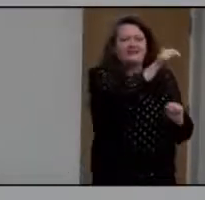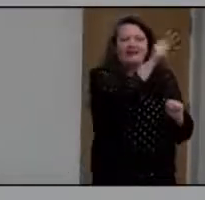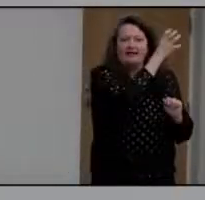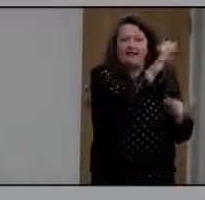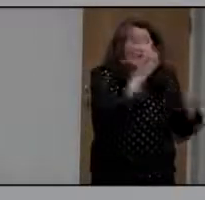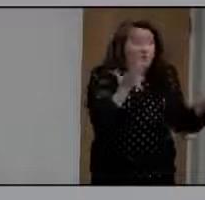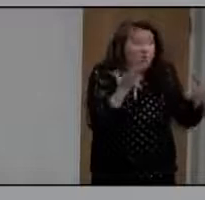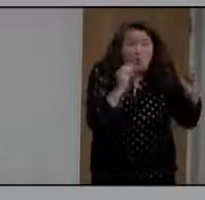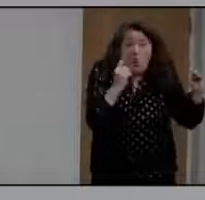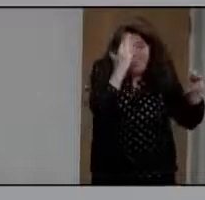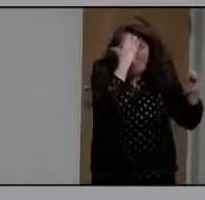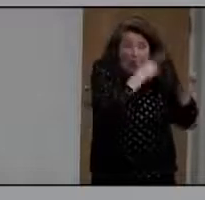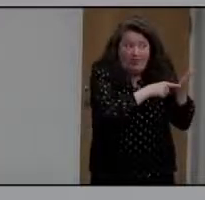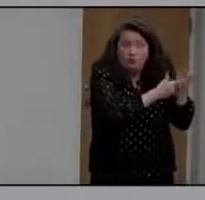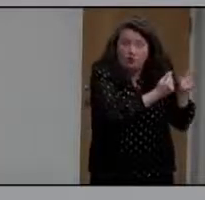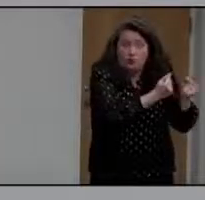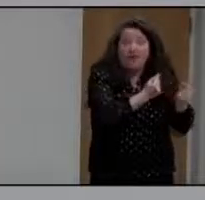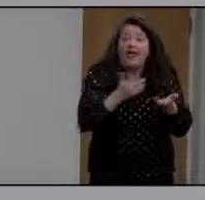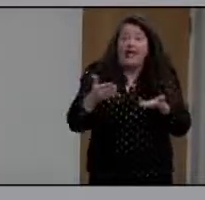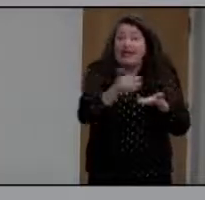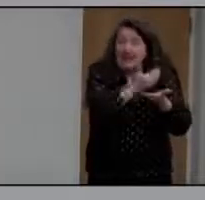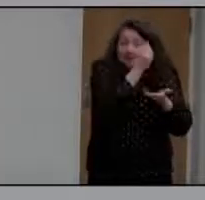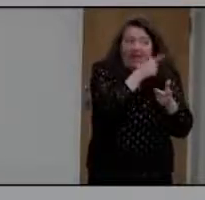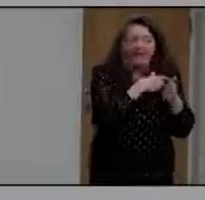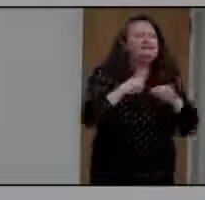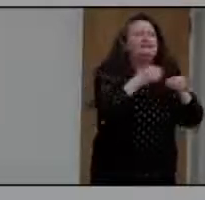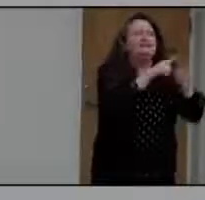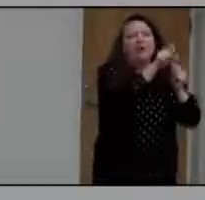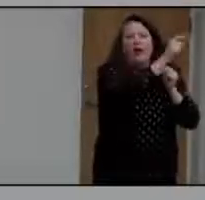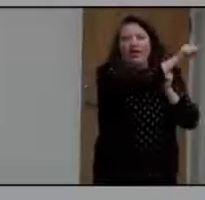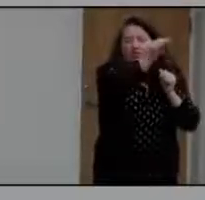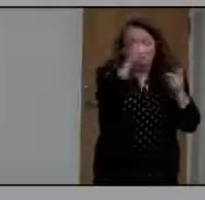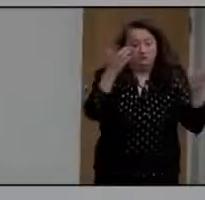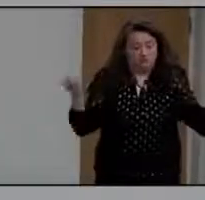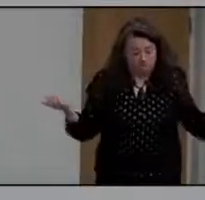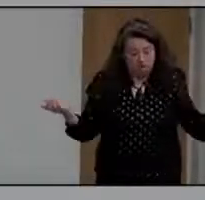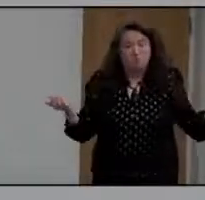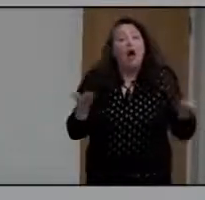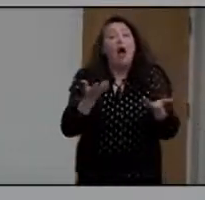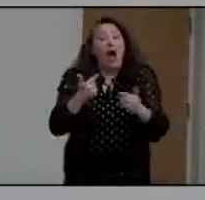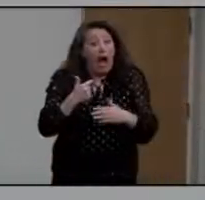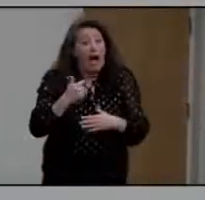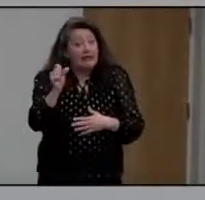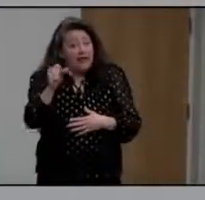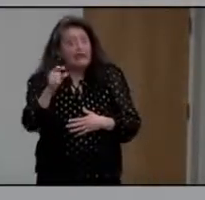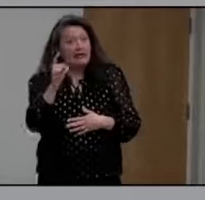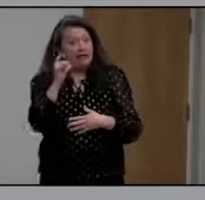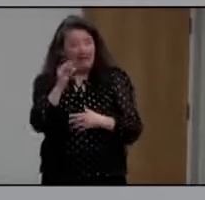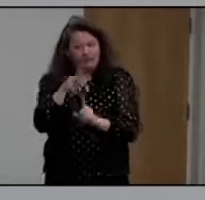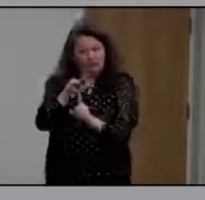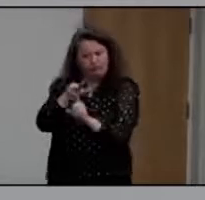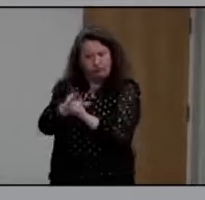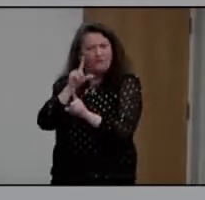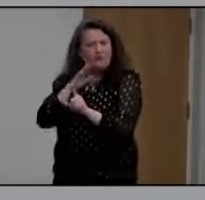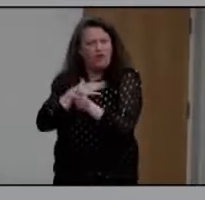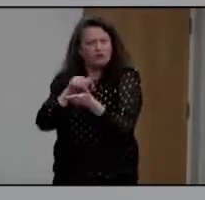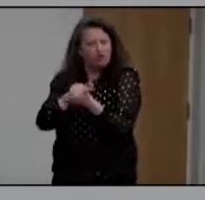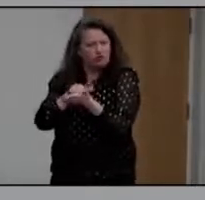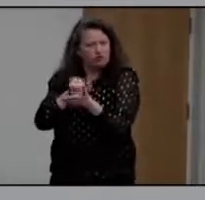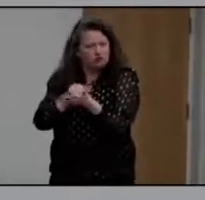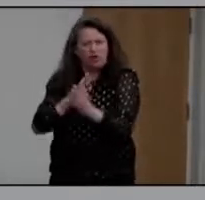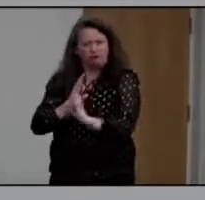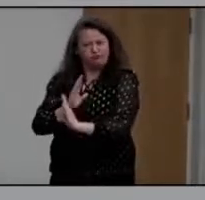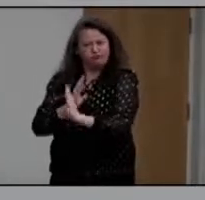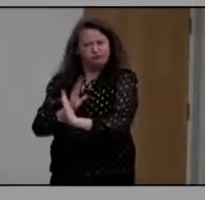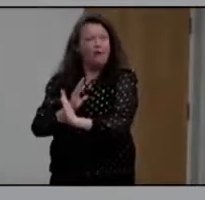and at some point in time, it would be nice if my doctor knew if it becomes relevant, but it's not really easy. And I